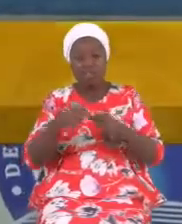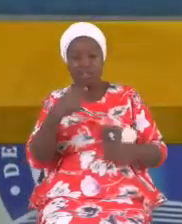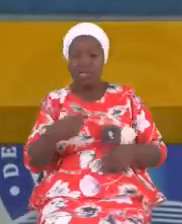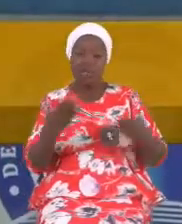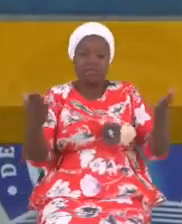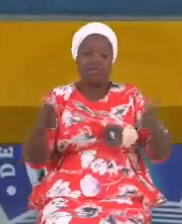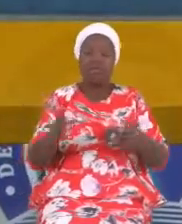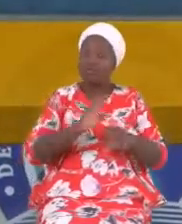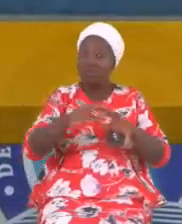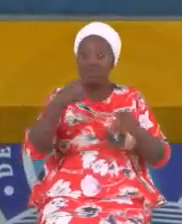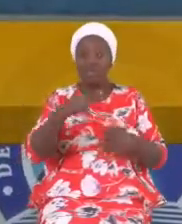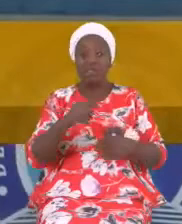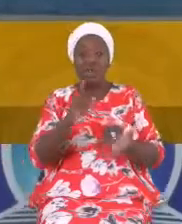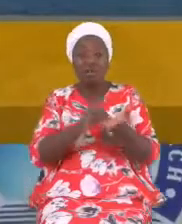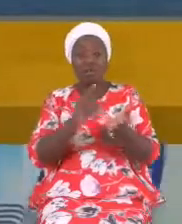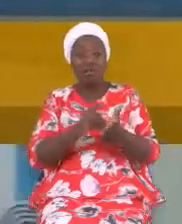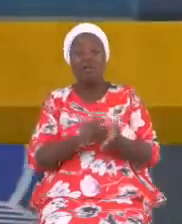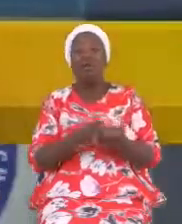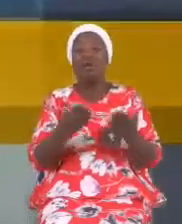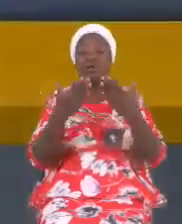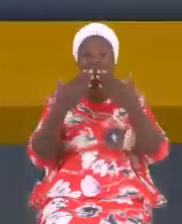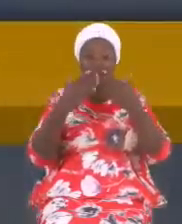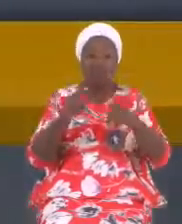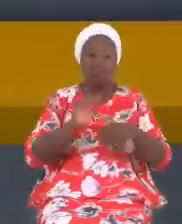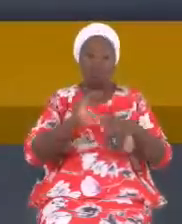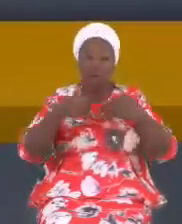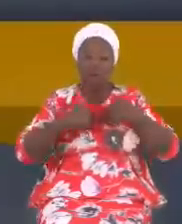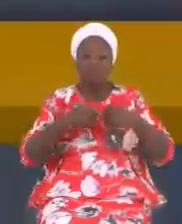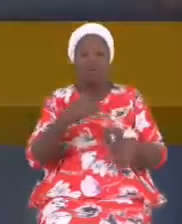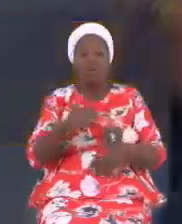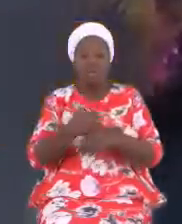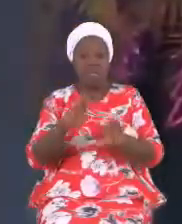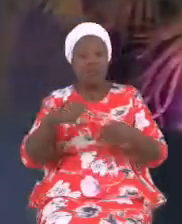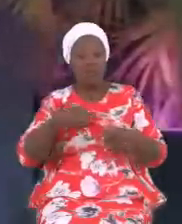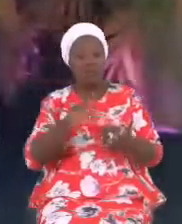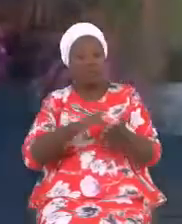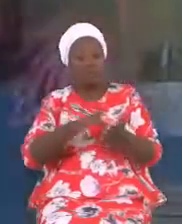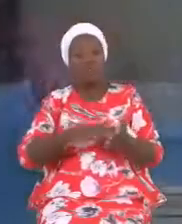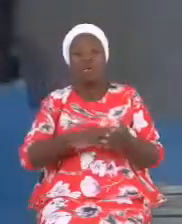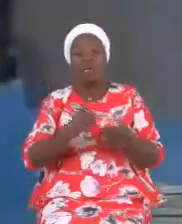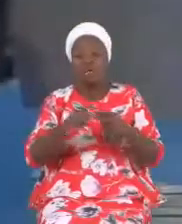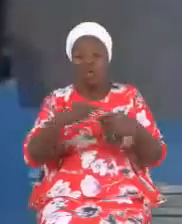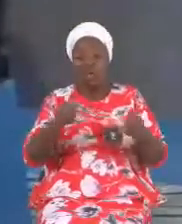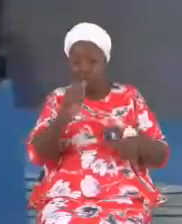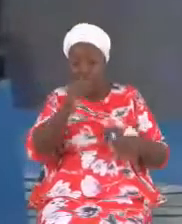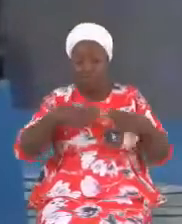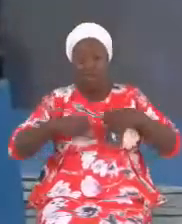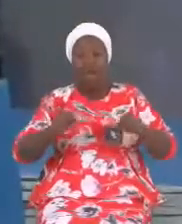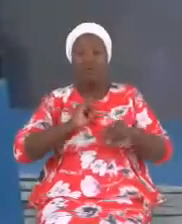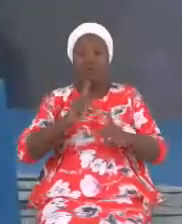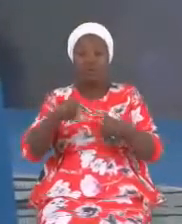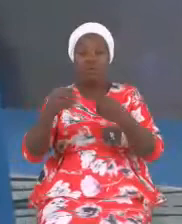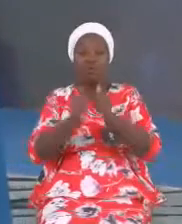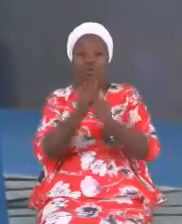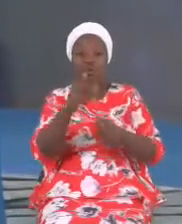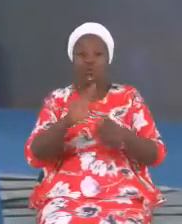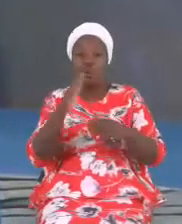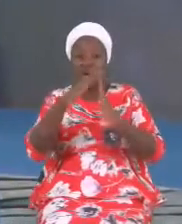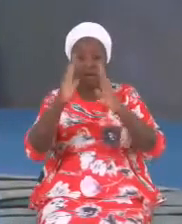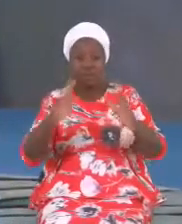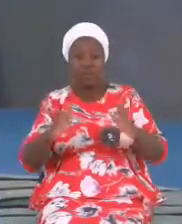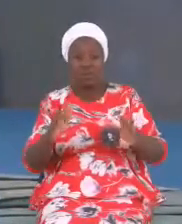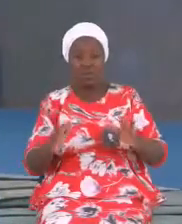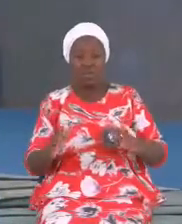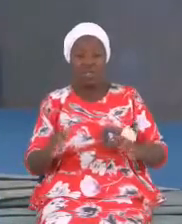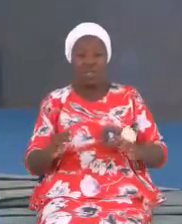your treatment. I want to follow you home and live with you for the rest of my life. Give me shelter in your house.